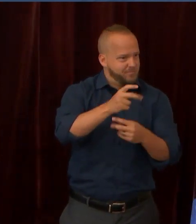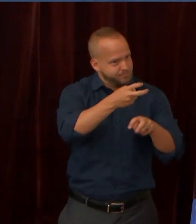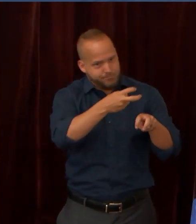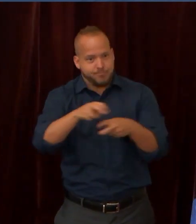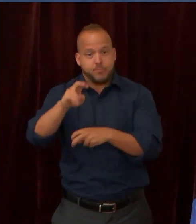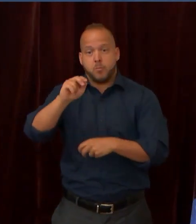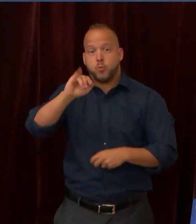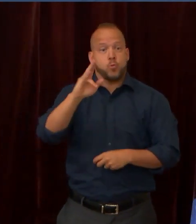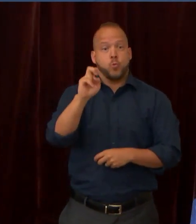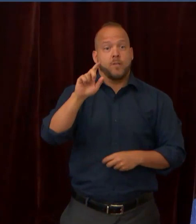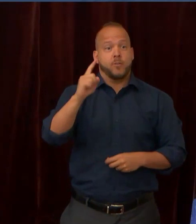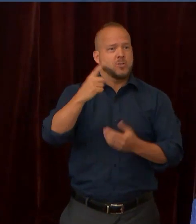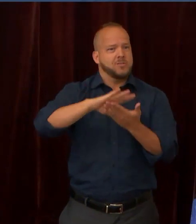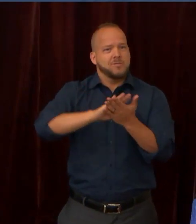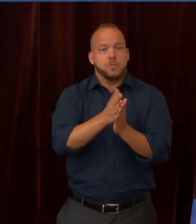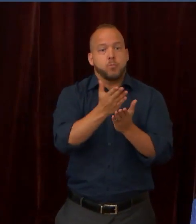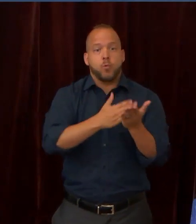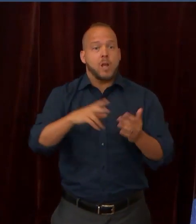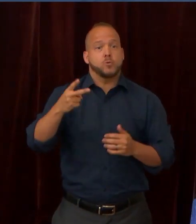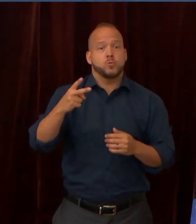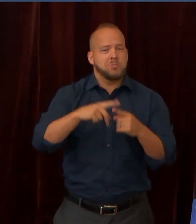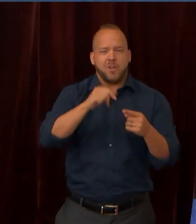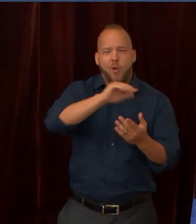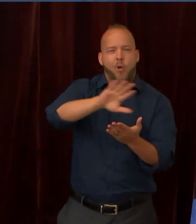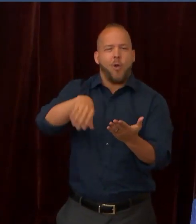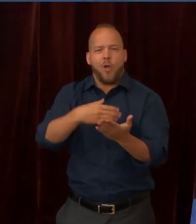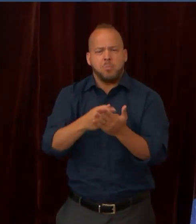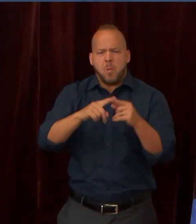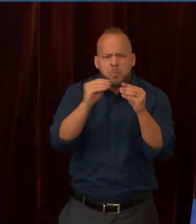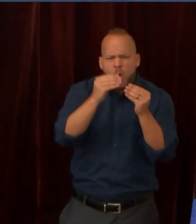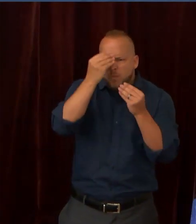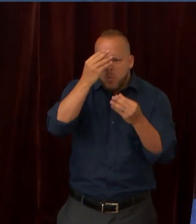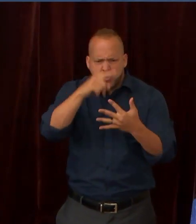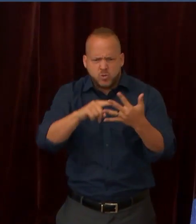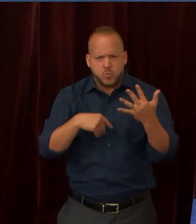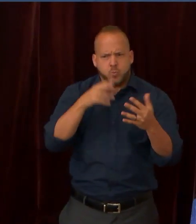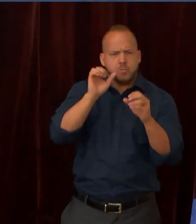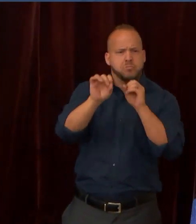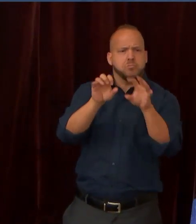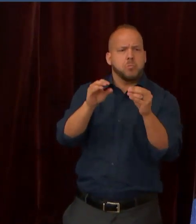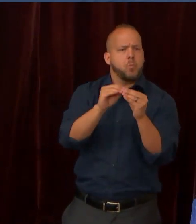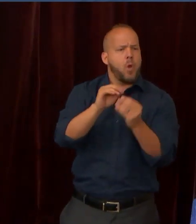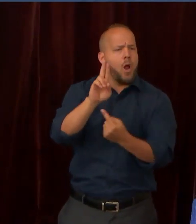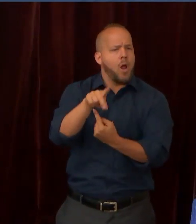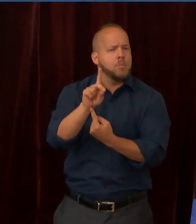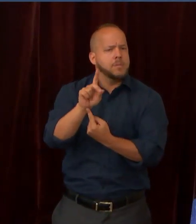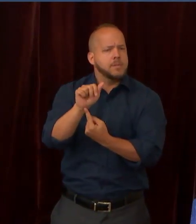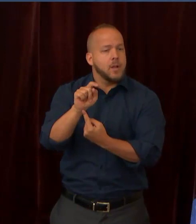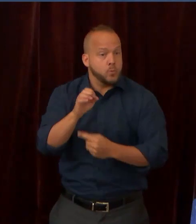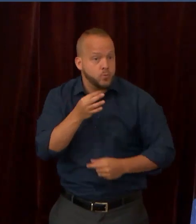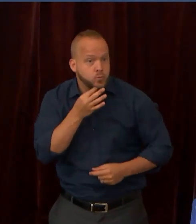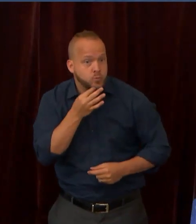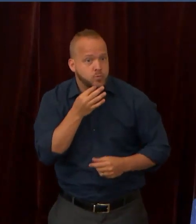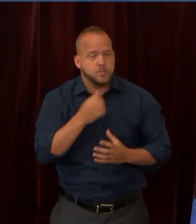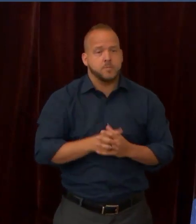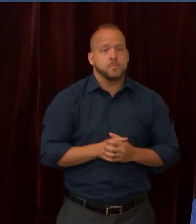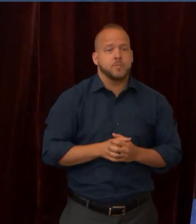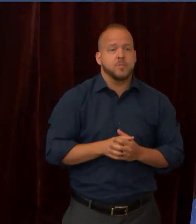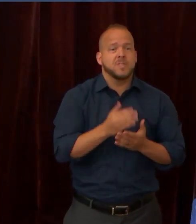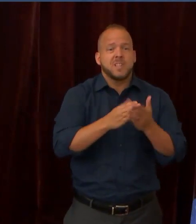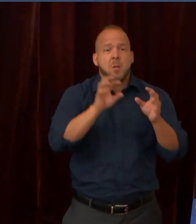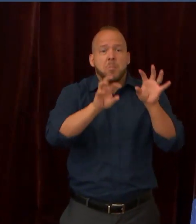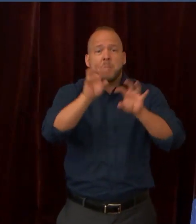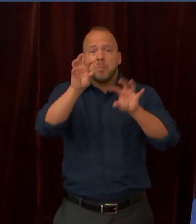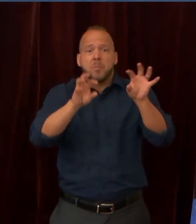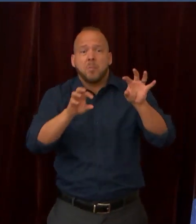period of time, we do not believe that every county will be able to move forward phase 2 on that particular date.